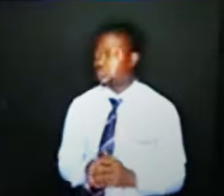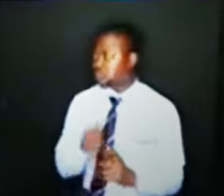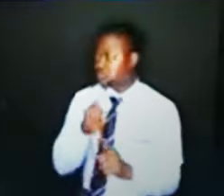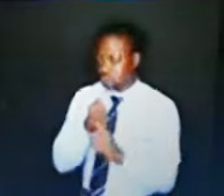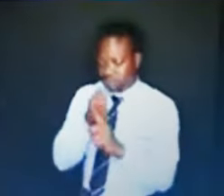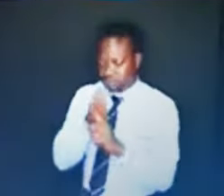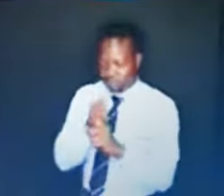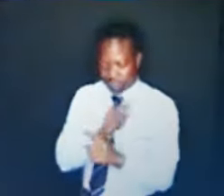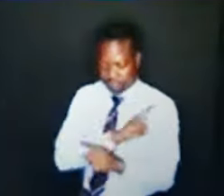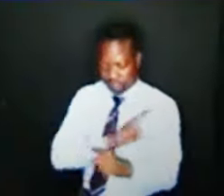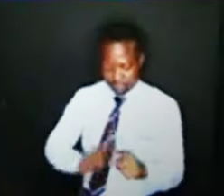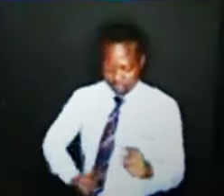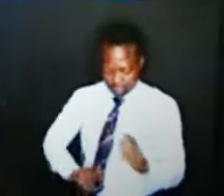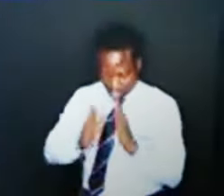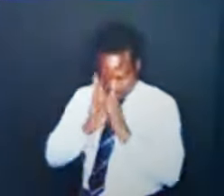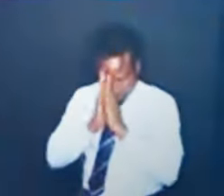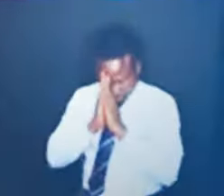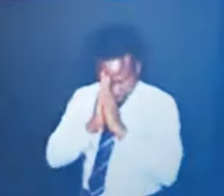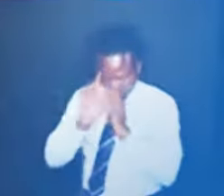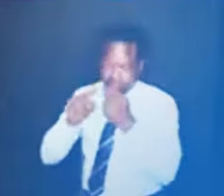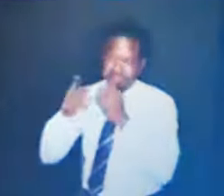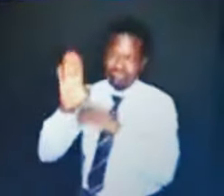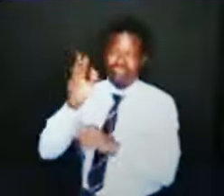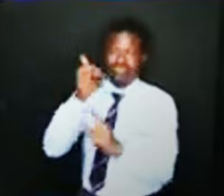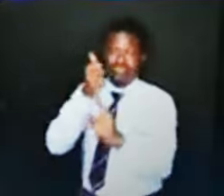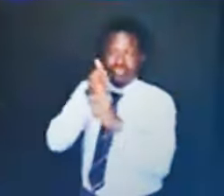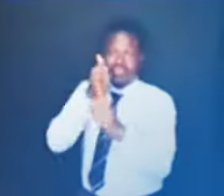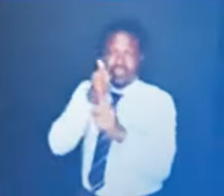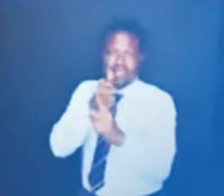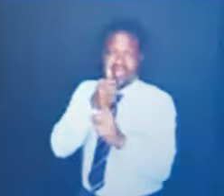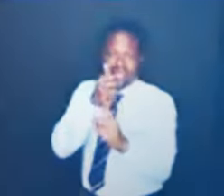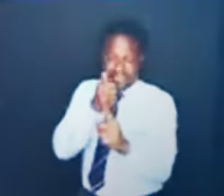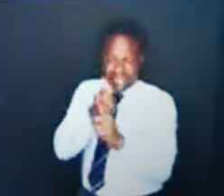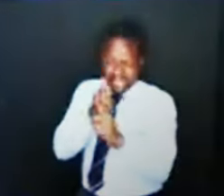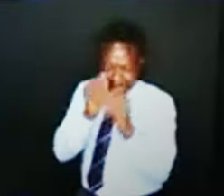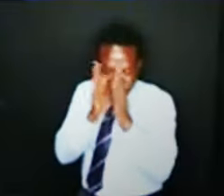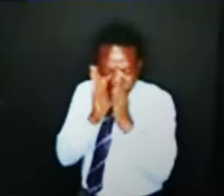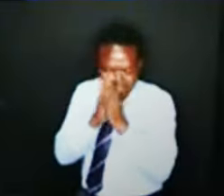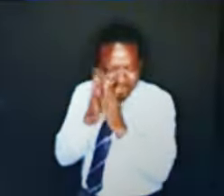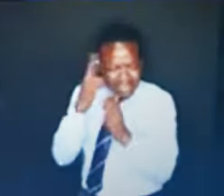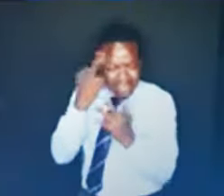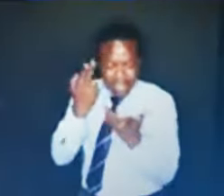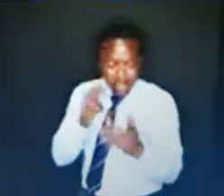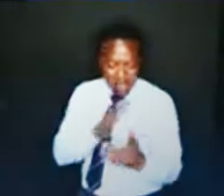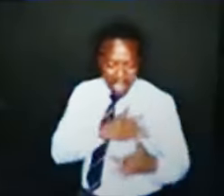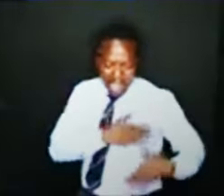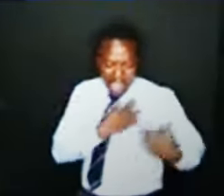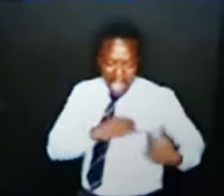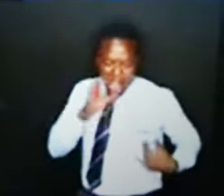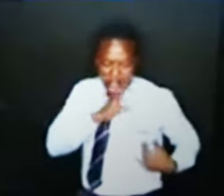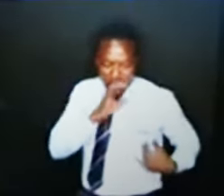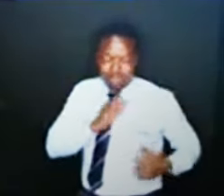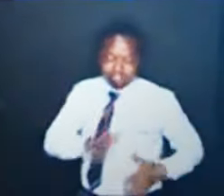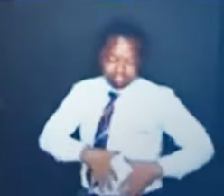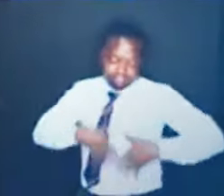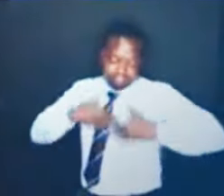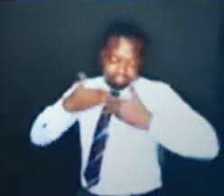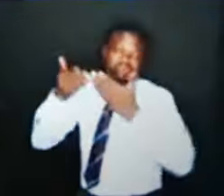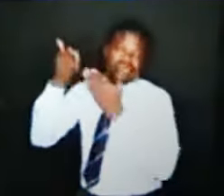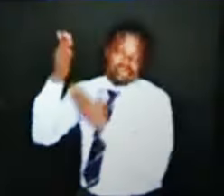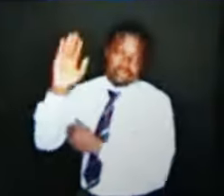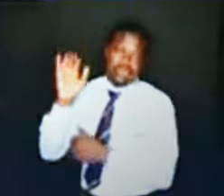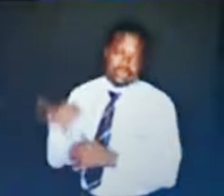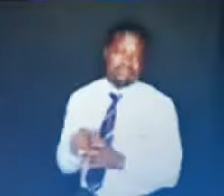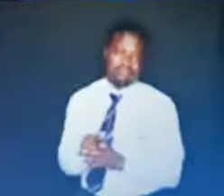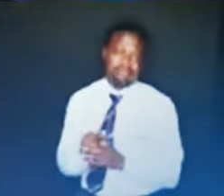praying to God. Obo ewurade mpae. Confessing her state. Oka na kuma bebi ejina no e de akere ewurade.